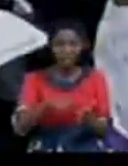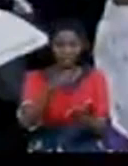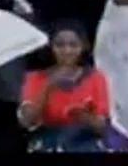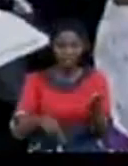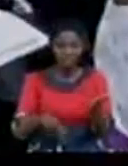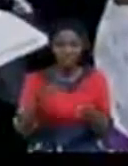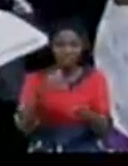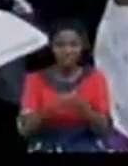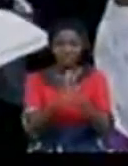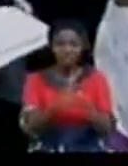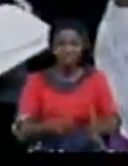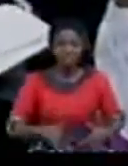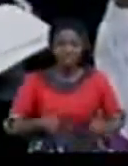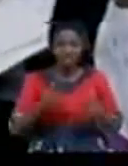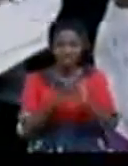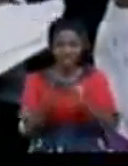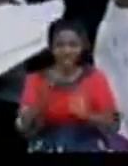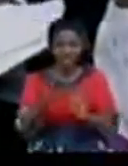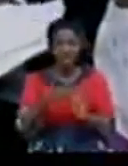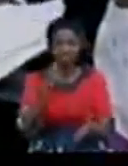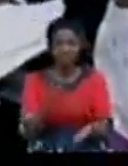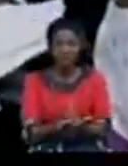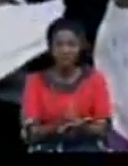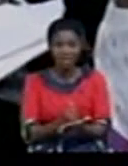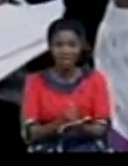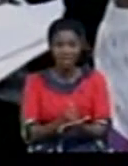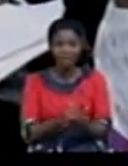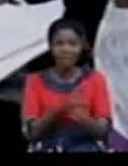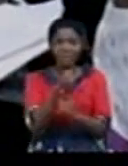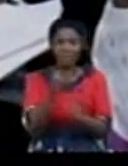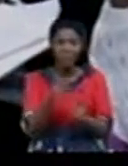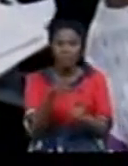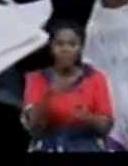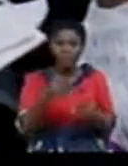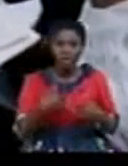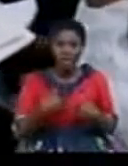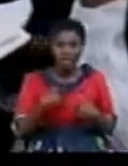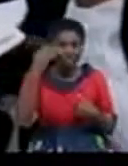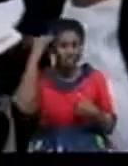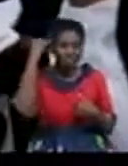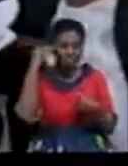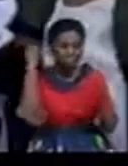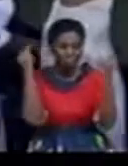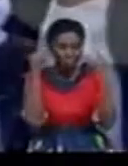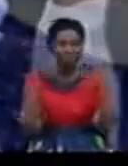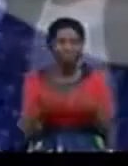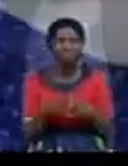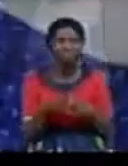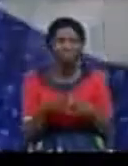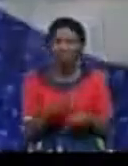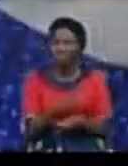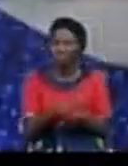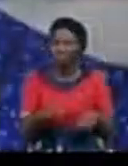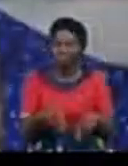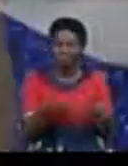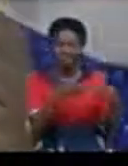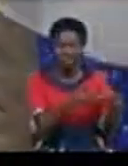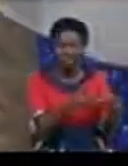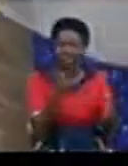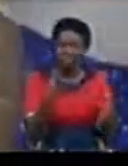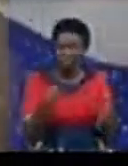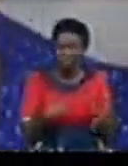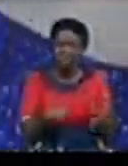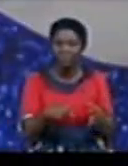life. When you have headache, don't give the credit to the devil.